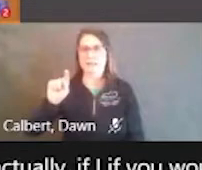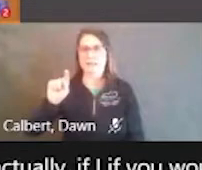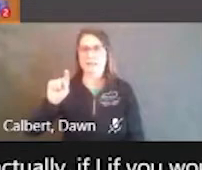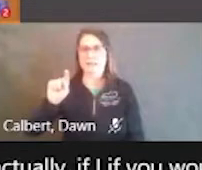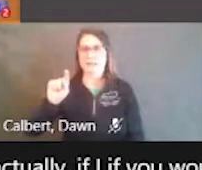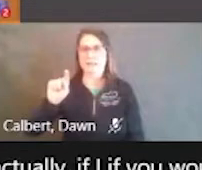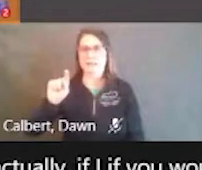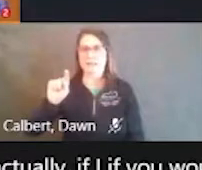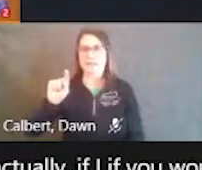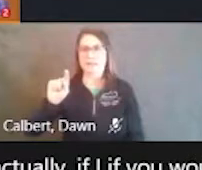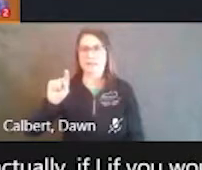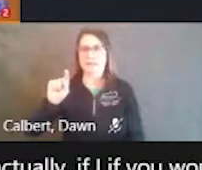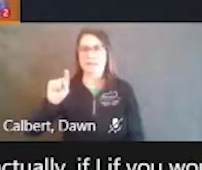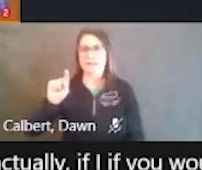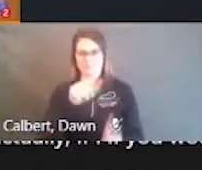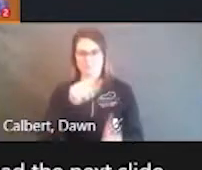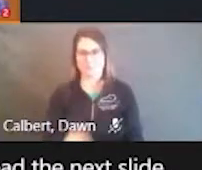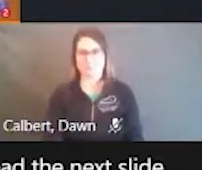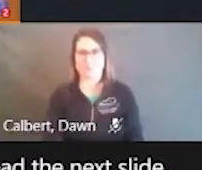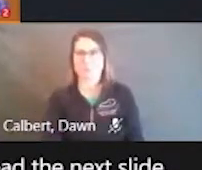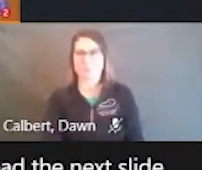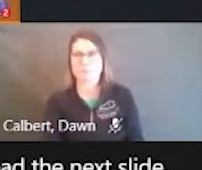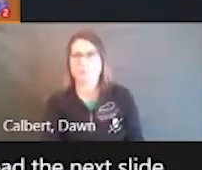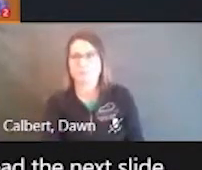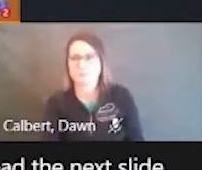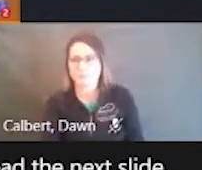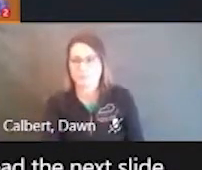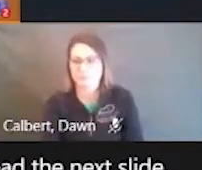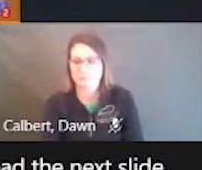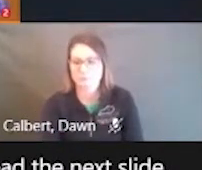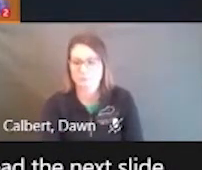All right, so can somebody read the slide for me?